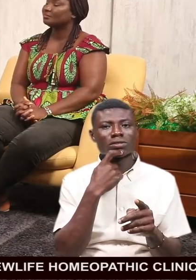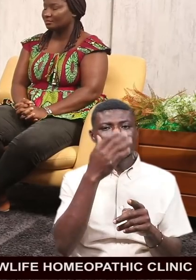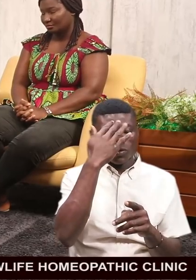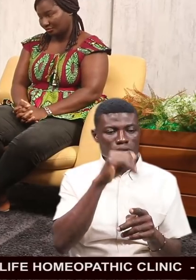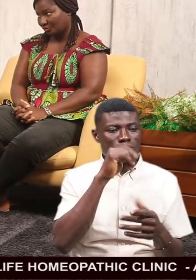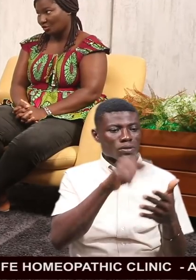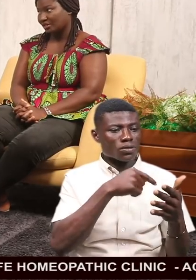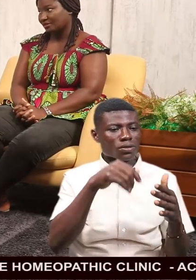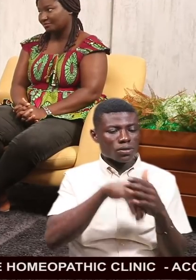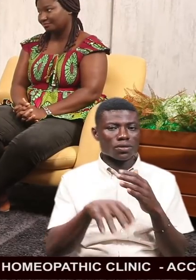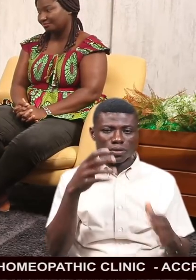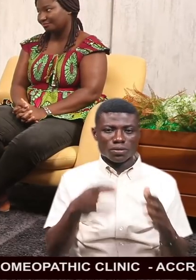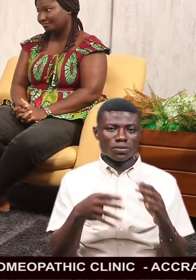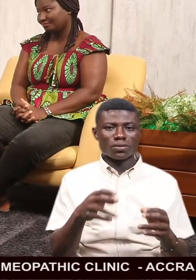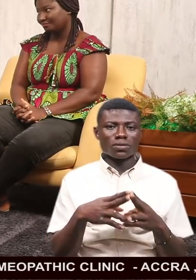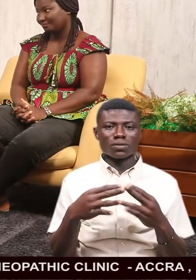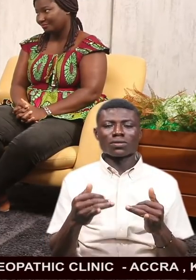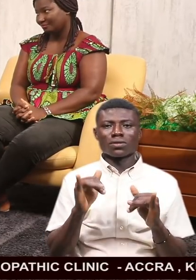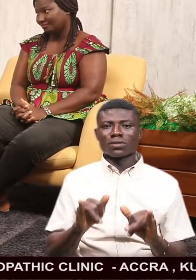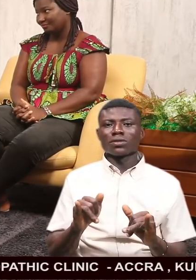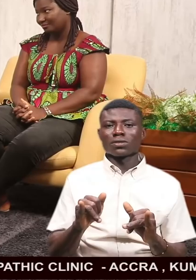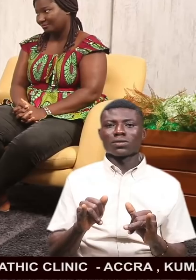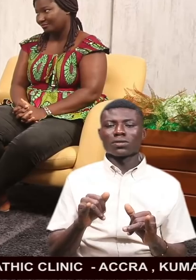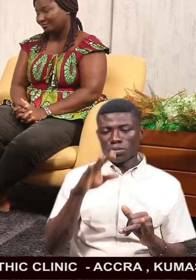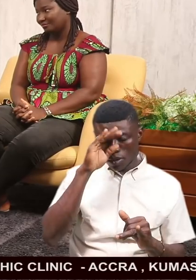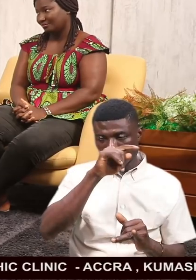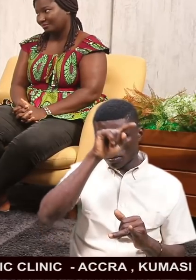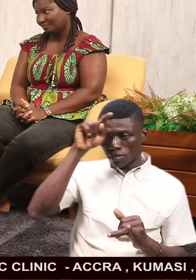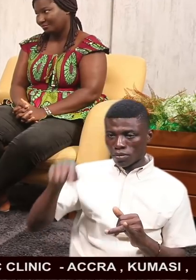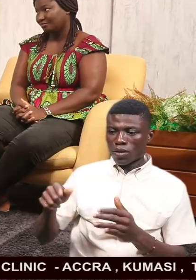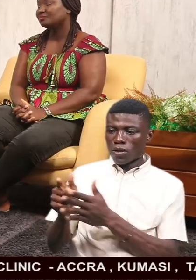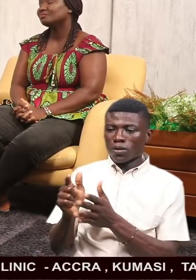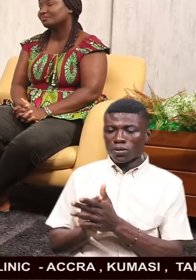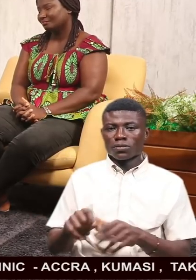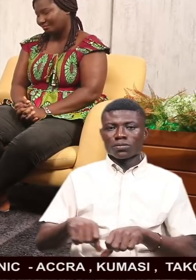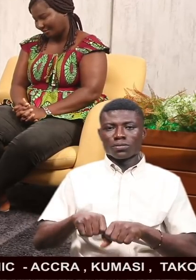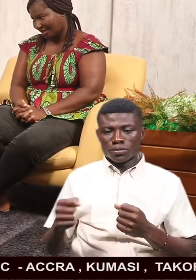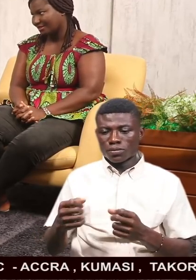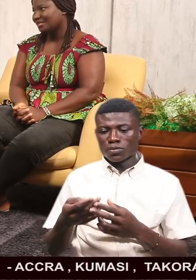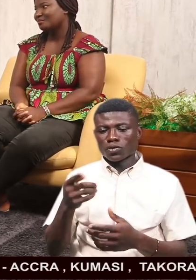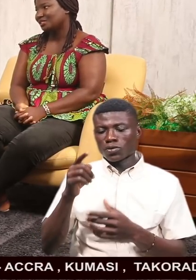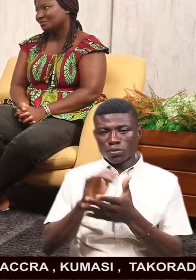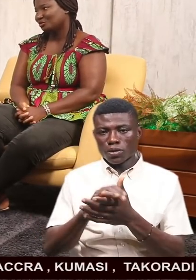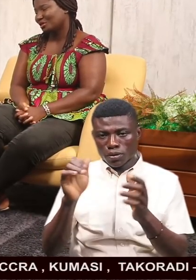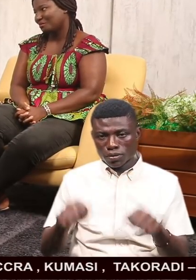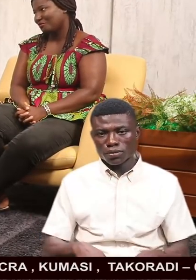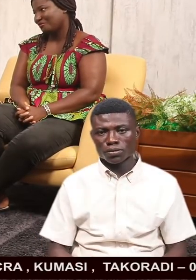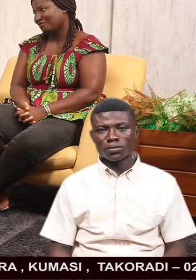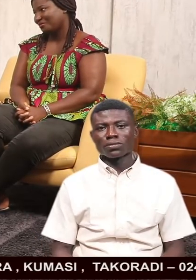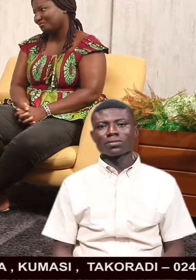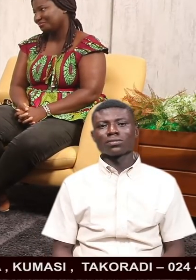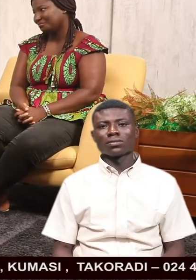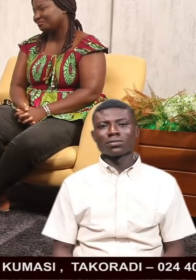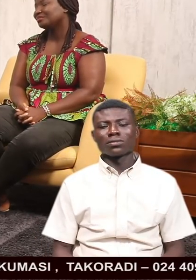because unko cha waware no. No question. It's the same wo te ho twen se emramu die ne begu ansa no wetimi aware. Ansa na metimi eto